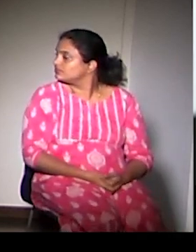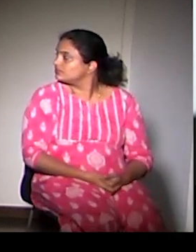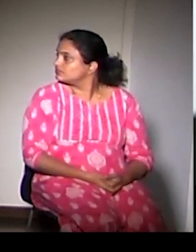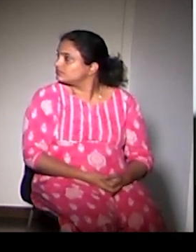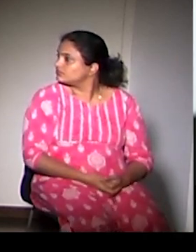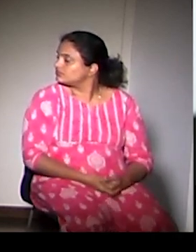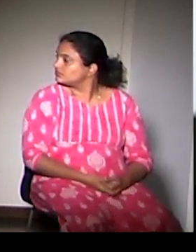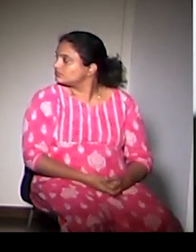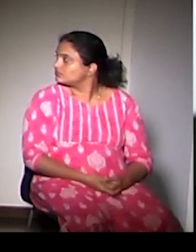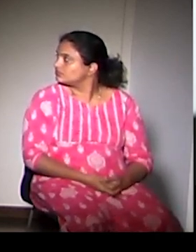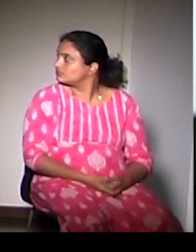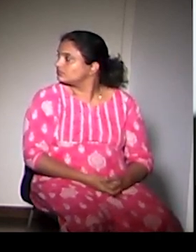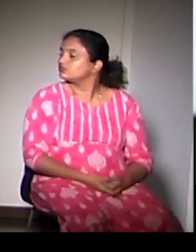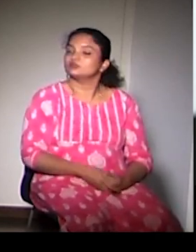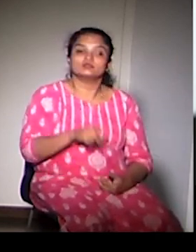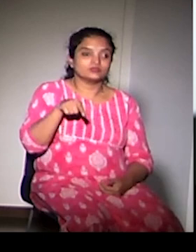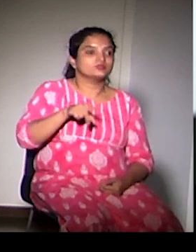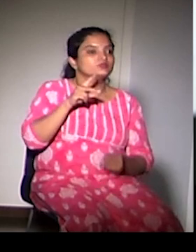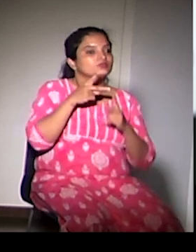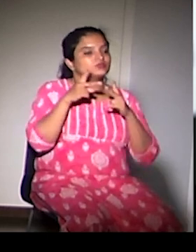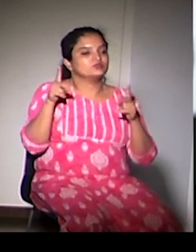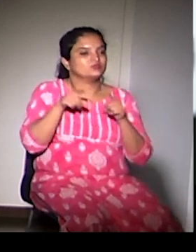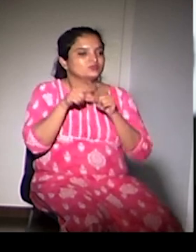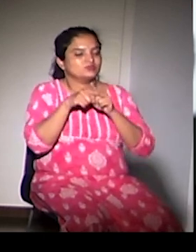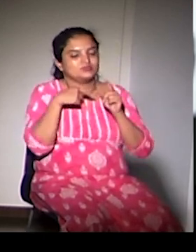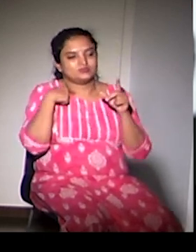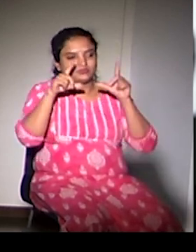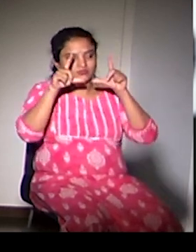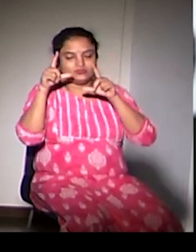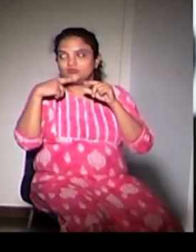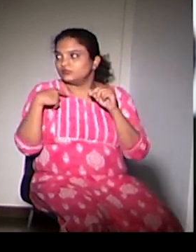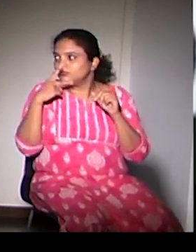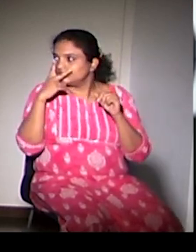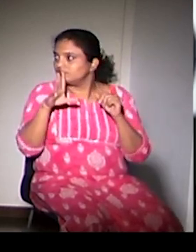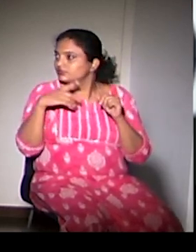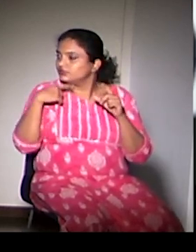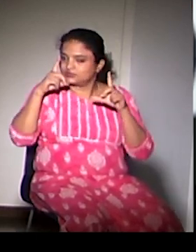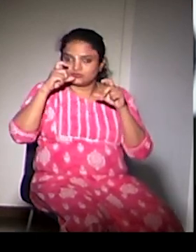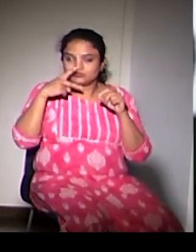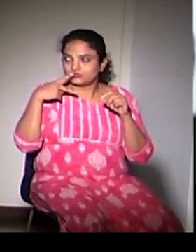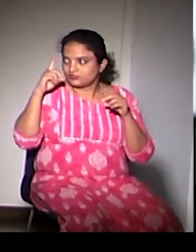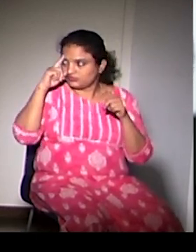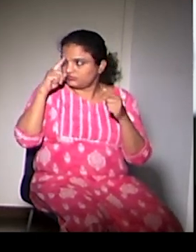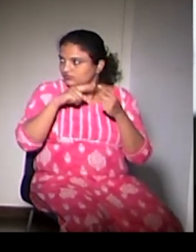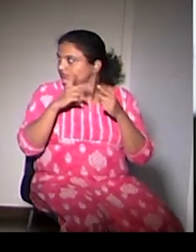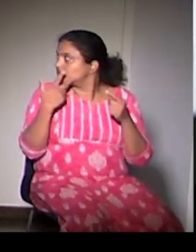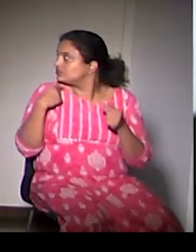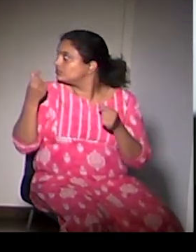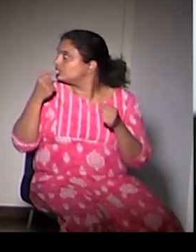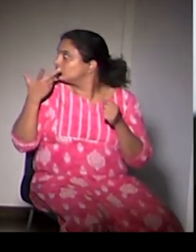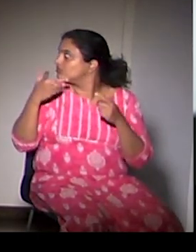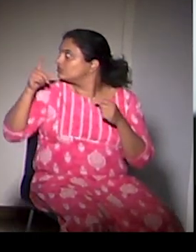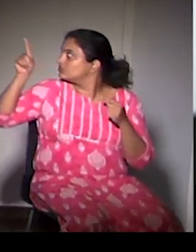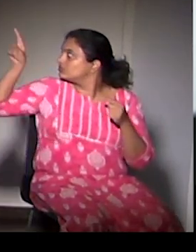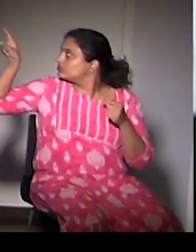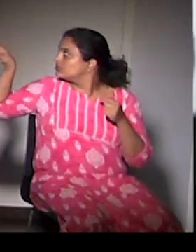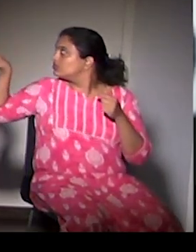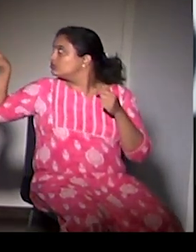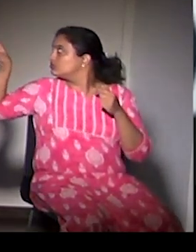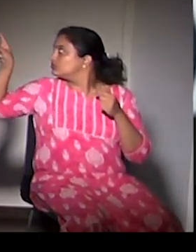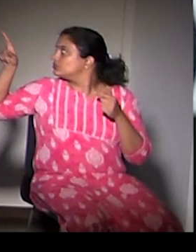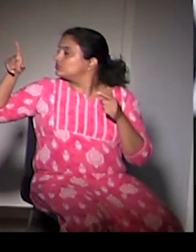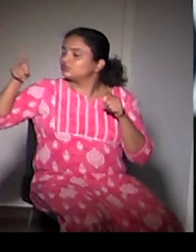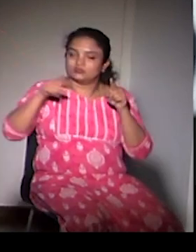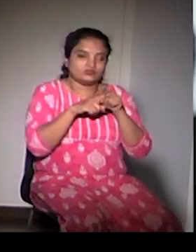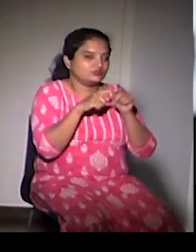So we've had a quick look at the different techniques of tile, and I want now just to focus a bit more on how they're used in